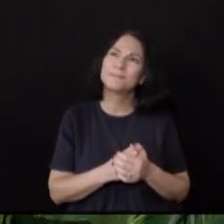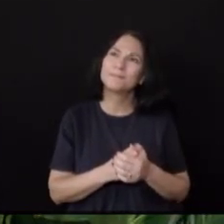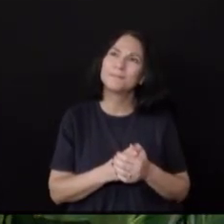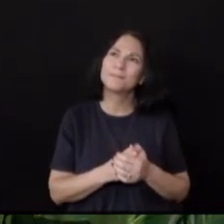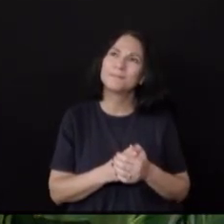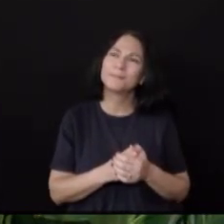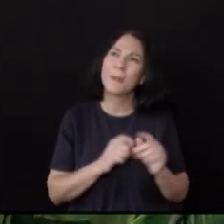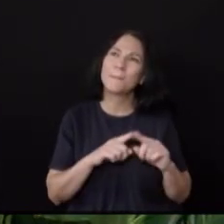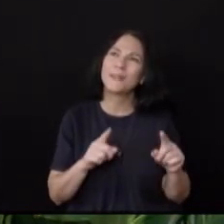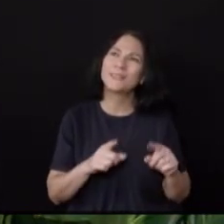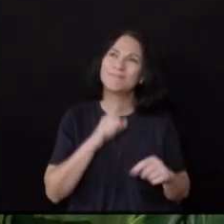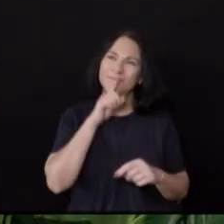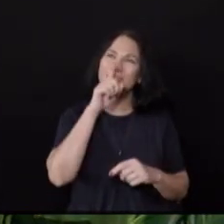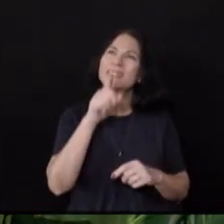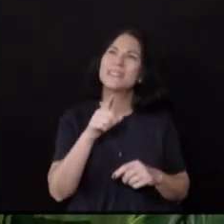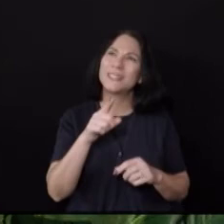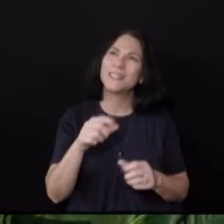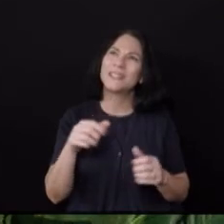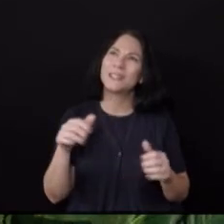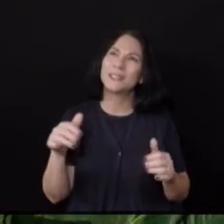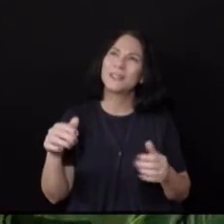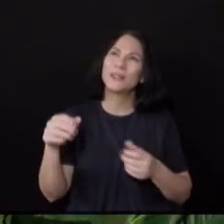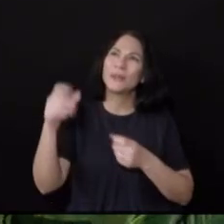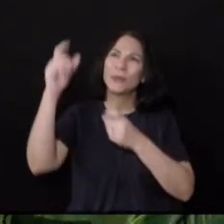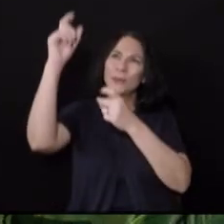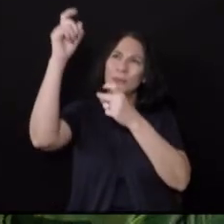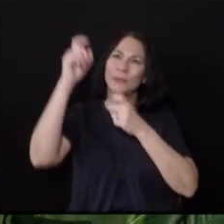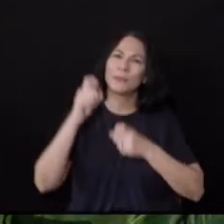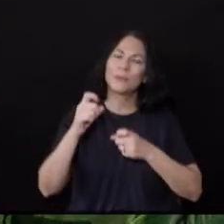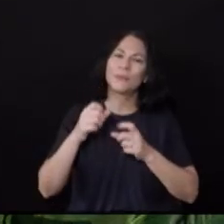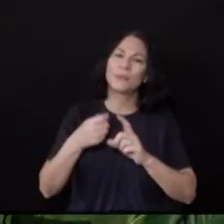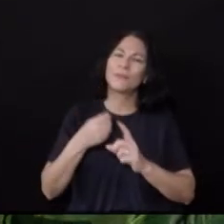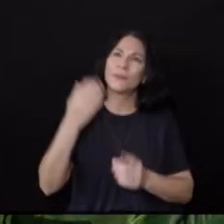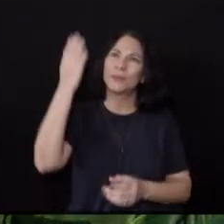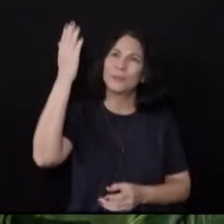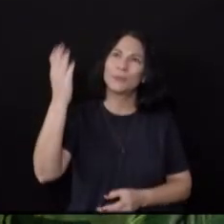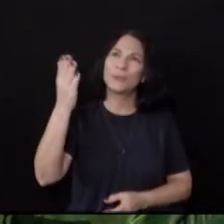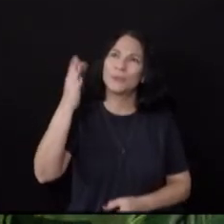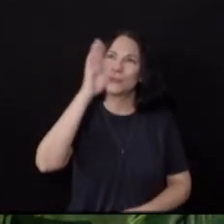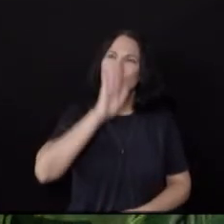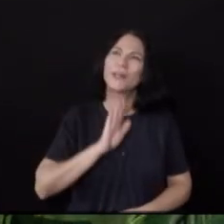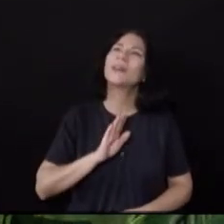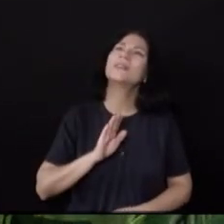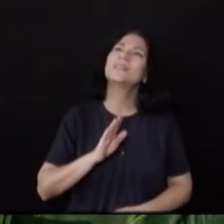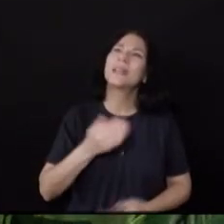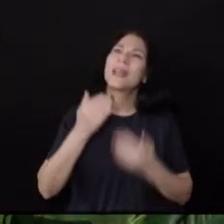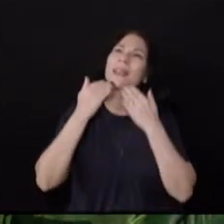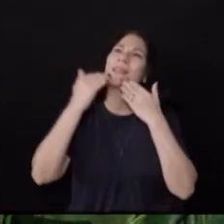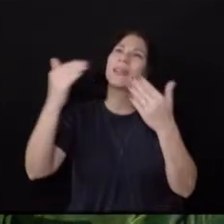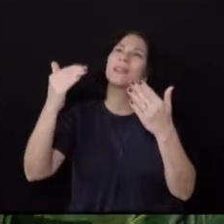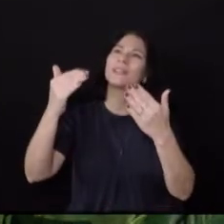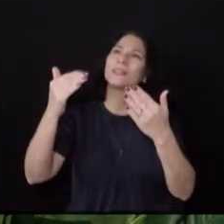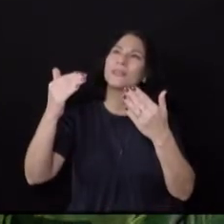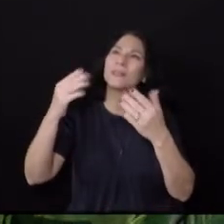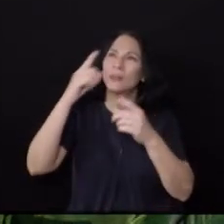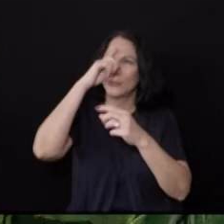It will indeed be rewarded by you, O God. We thank you and we trust you.